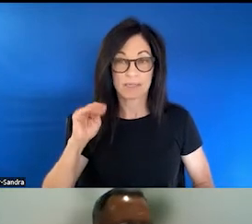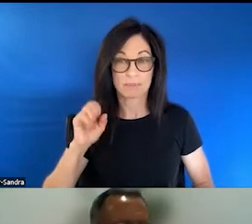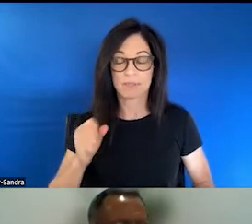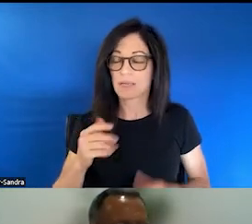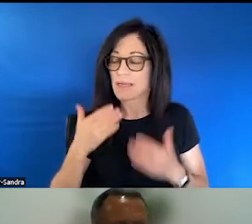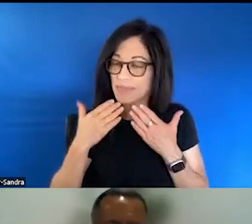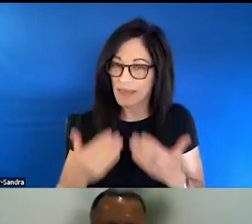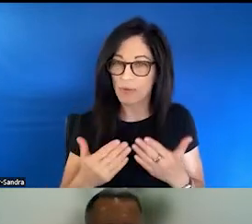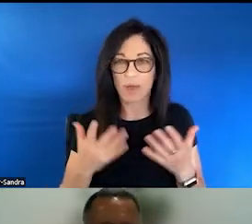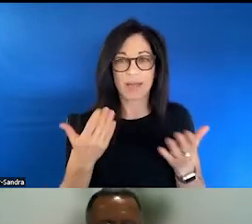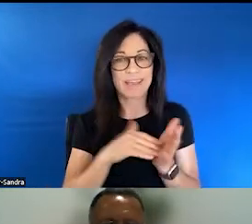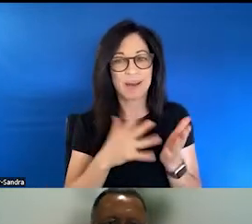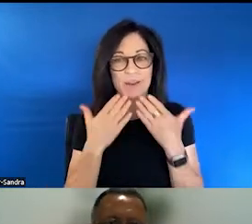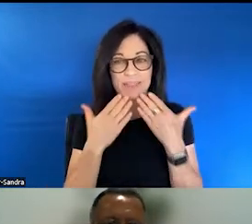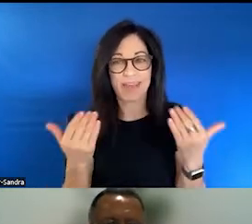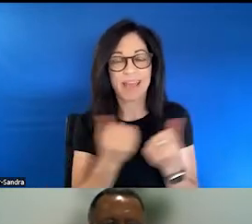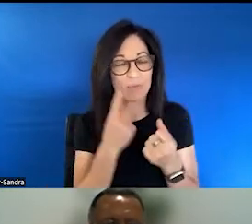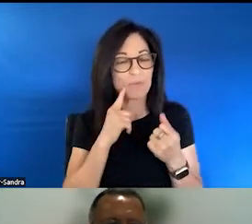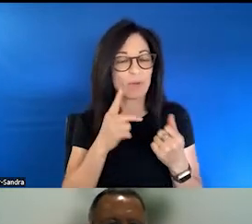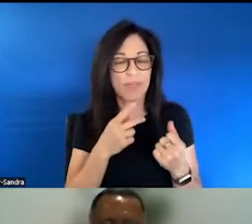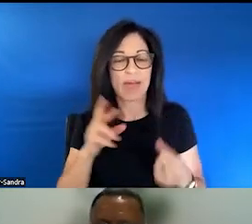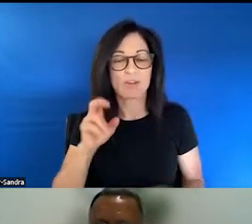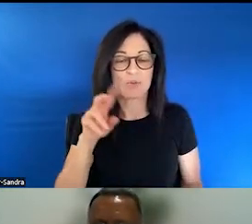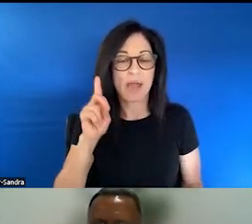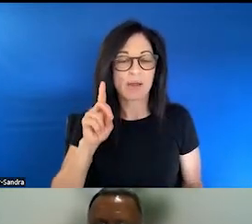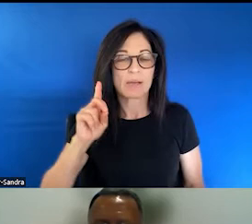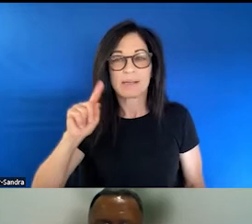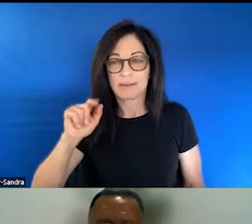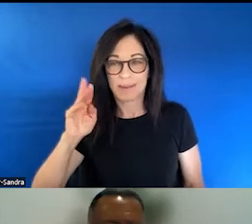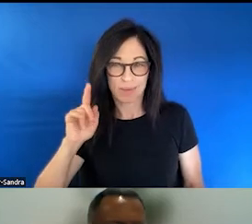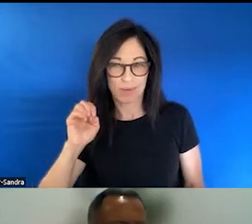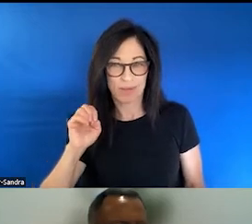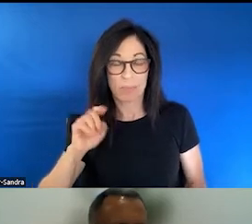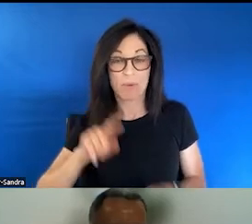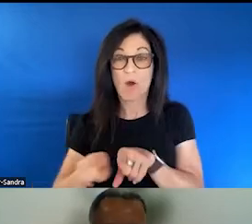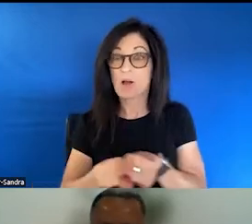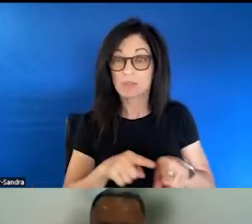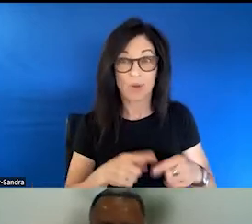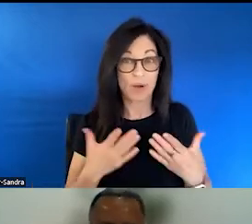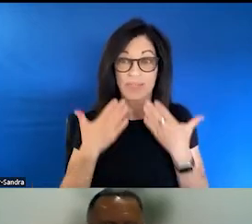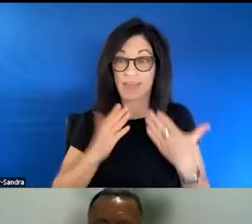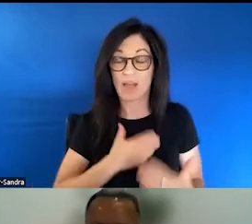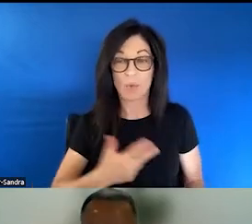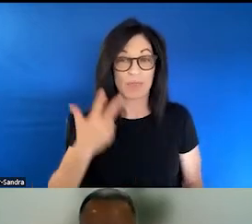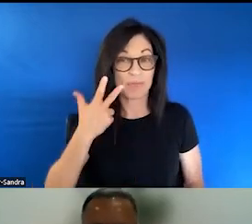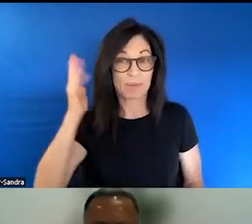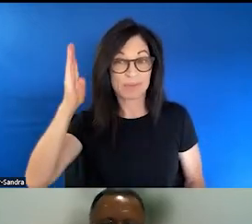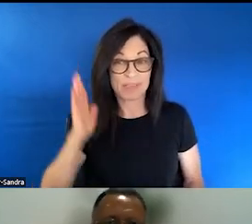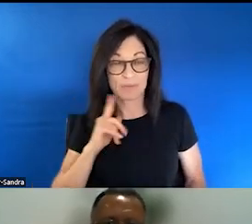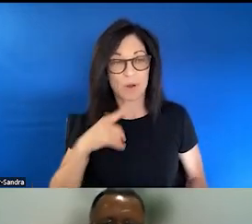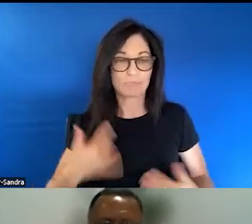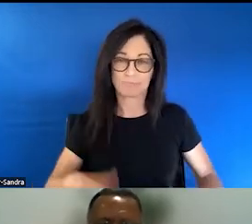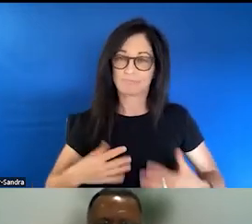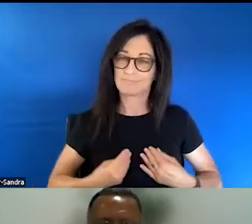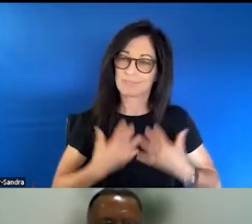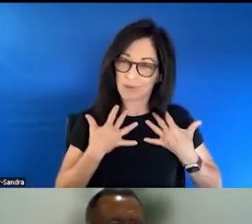for that roundtable portion, but I also want to thank our three presenters, for an inspiring conversation